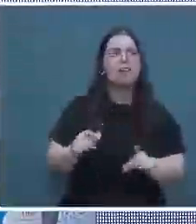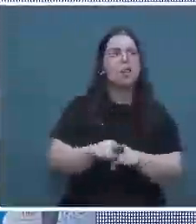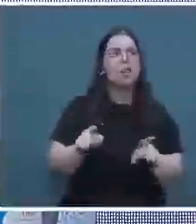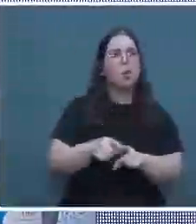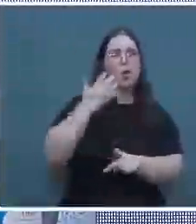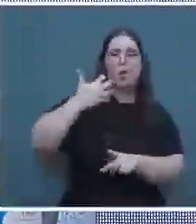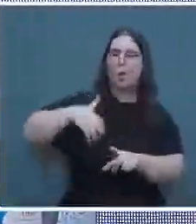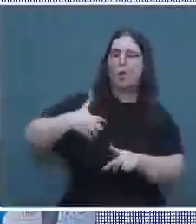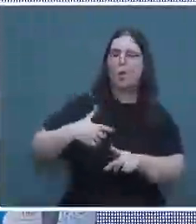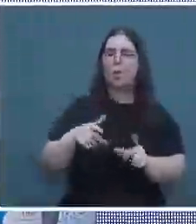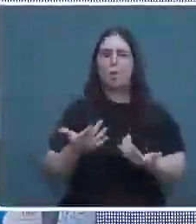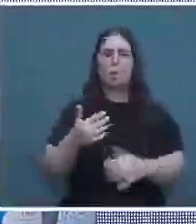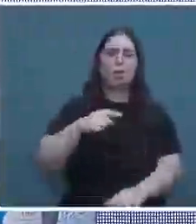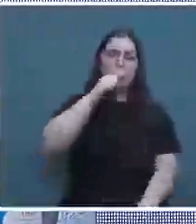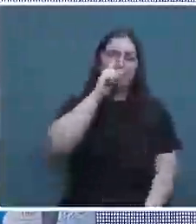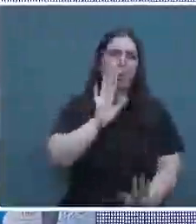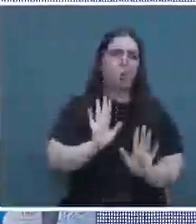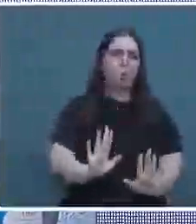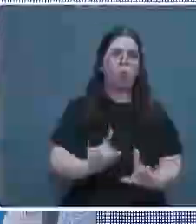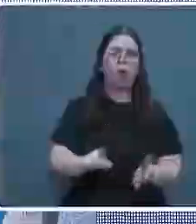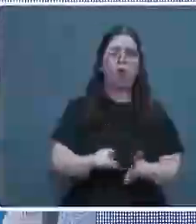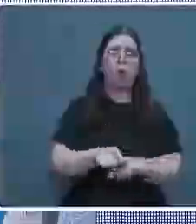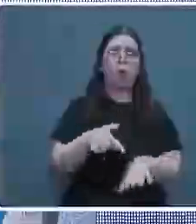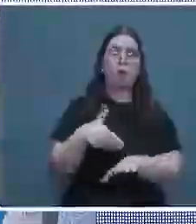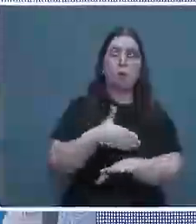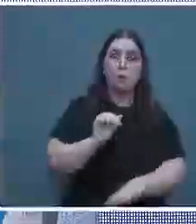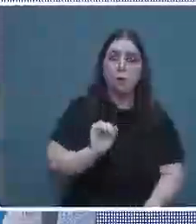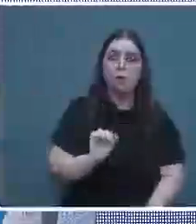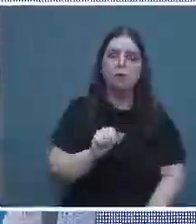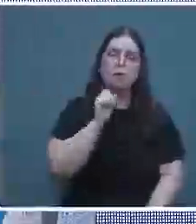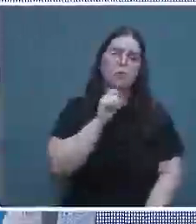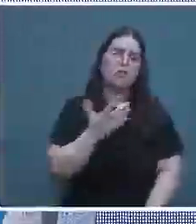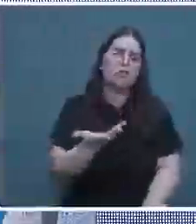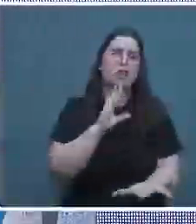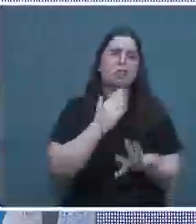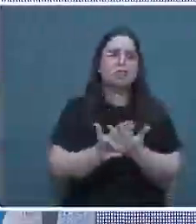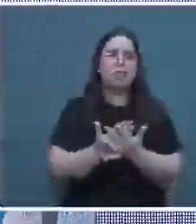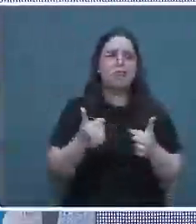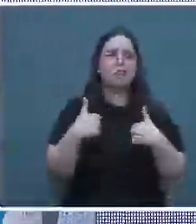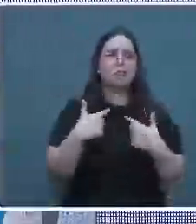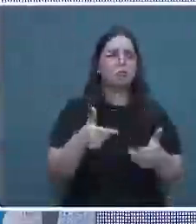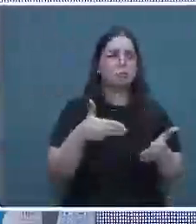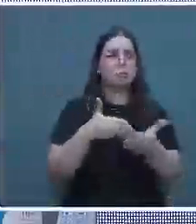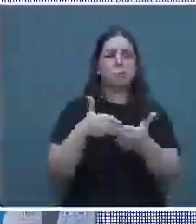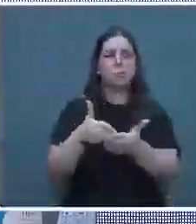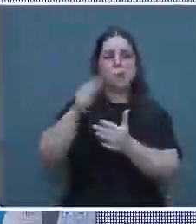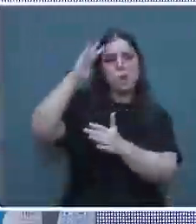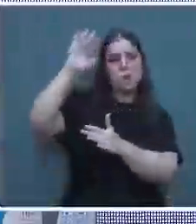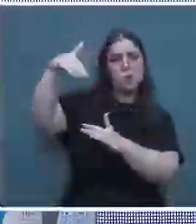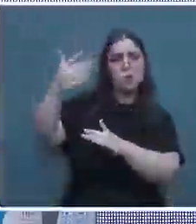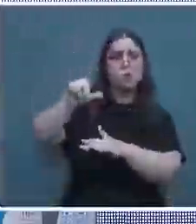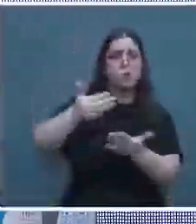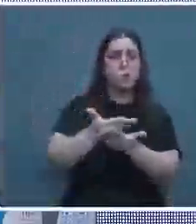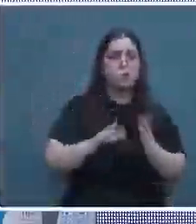and the haters that probably is in that moment probably impede them to see a little bit the future and the